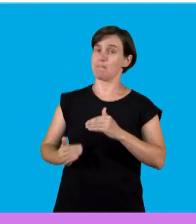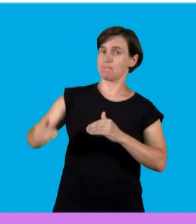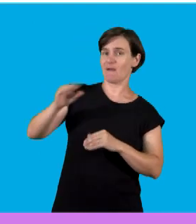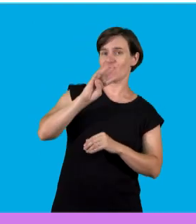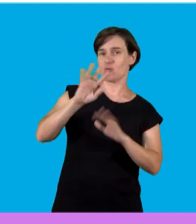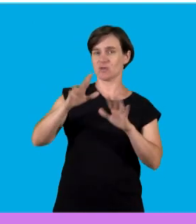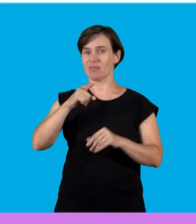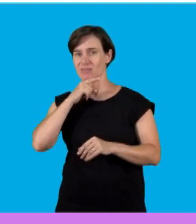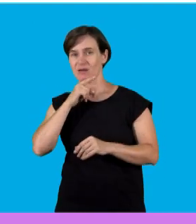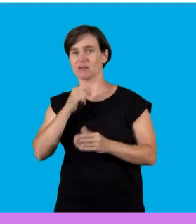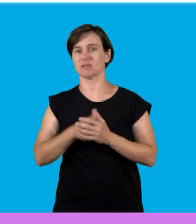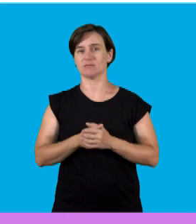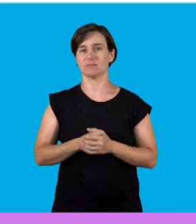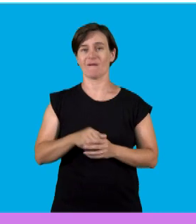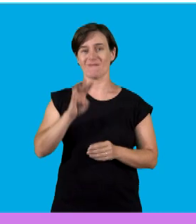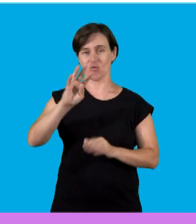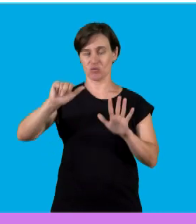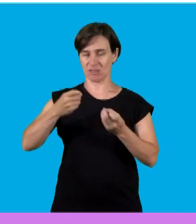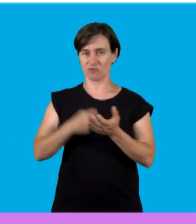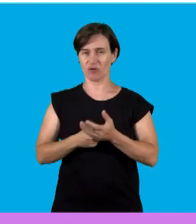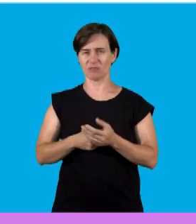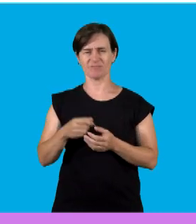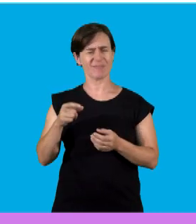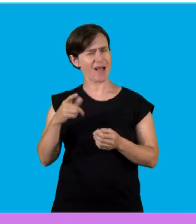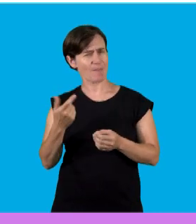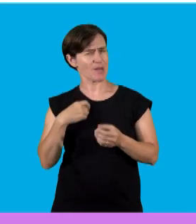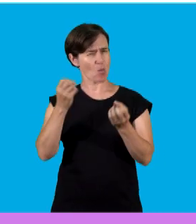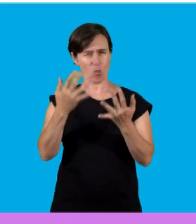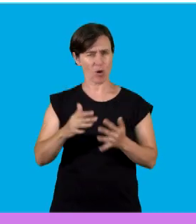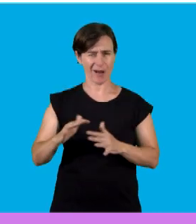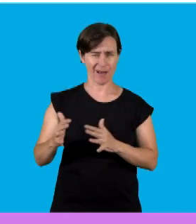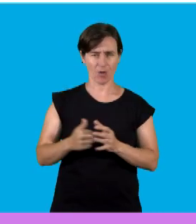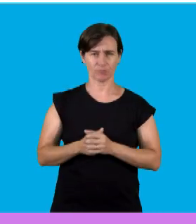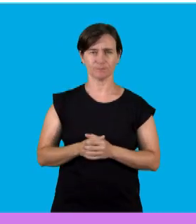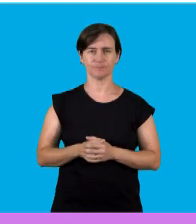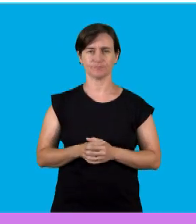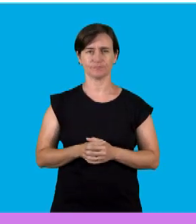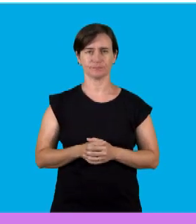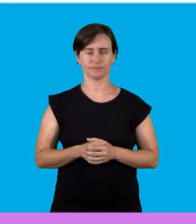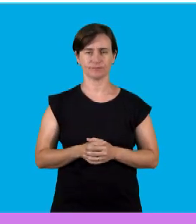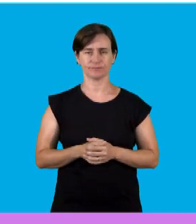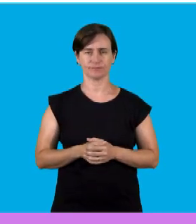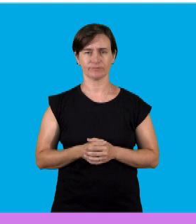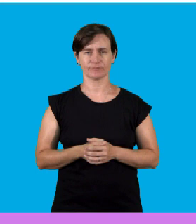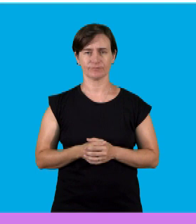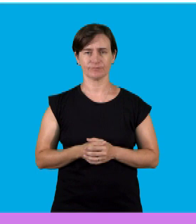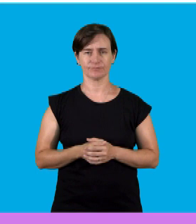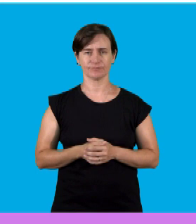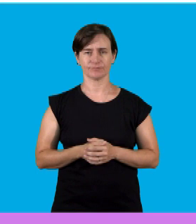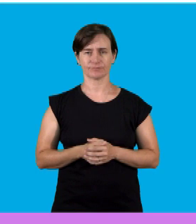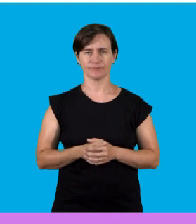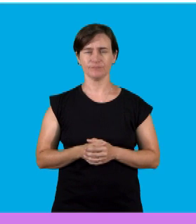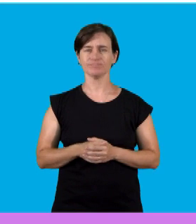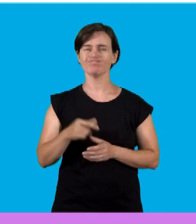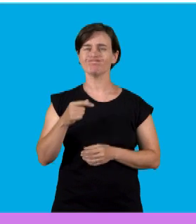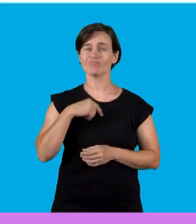410,000, right? 460 rand. So how do I get that amount? Now I'll write it out for you so that you can see. So you take your taxable income,